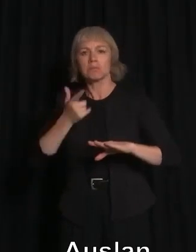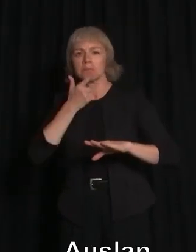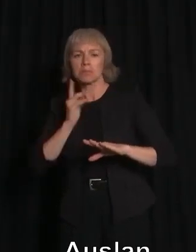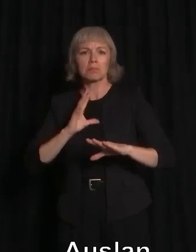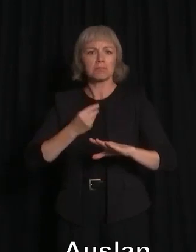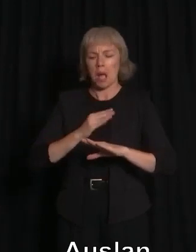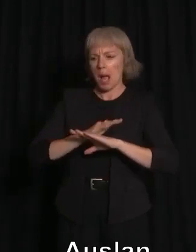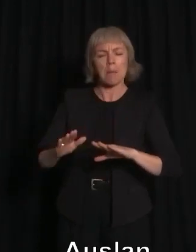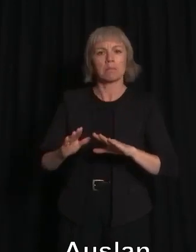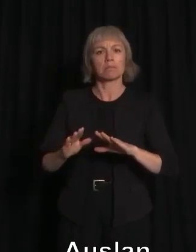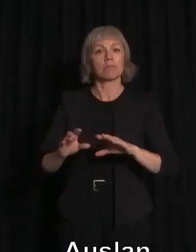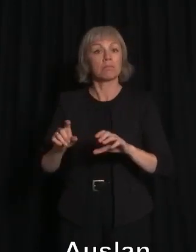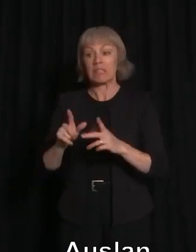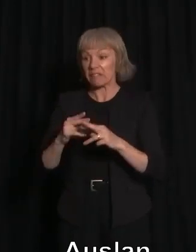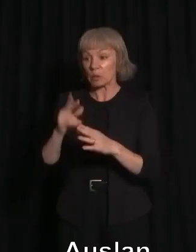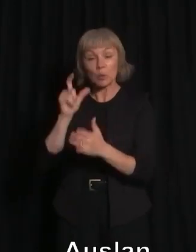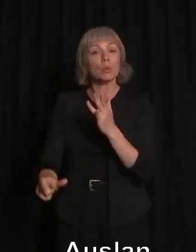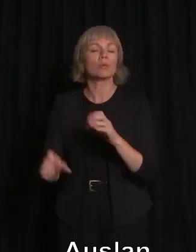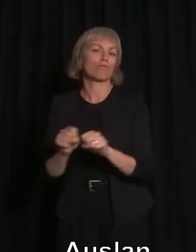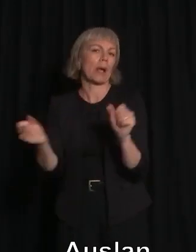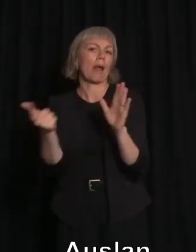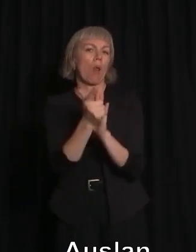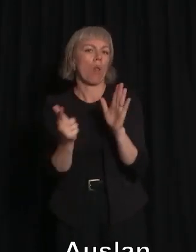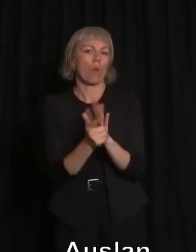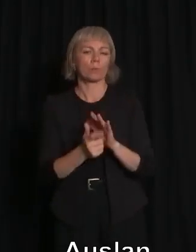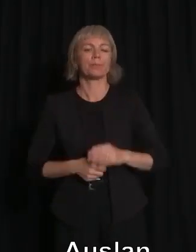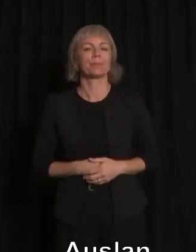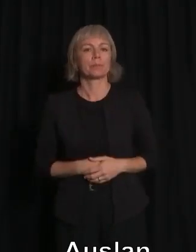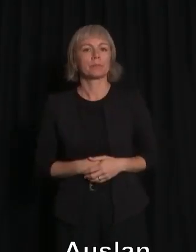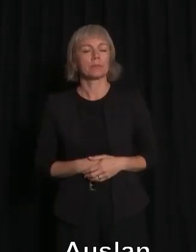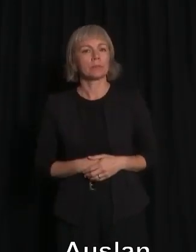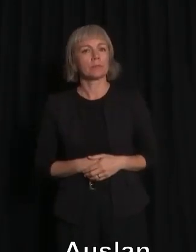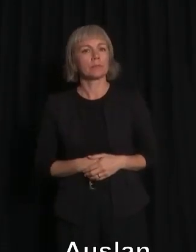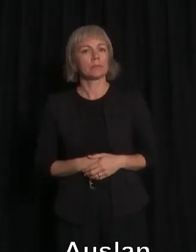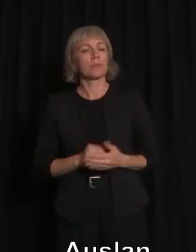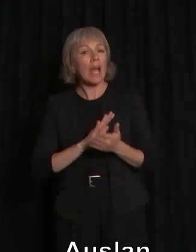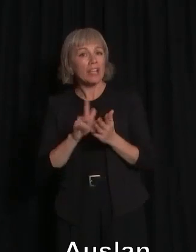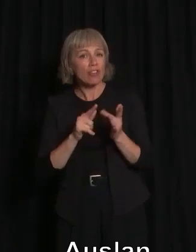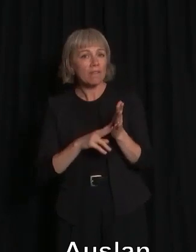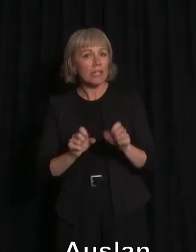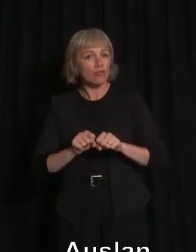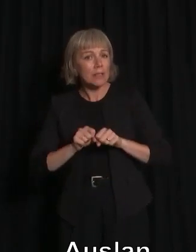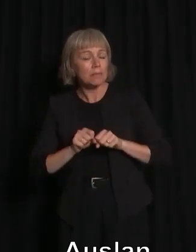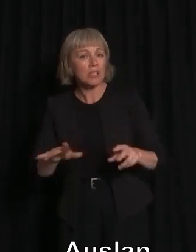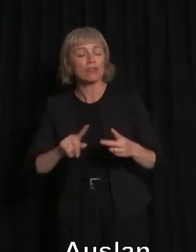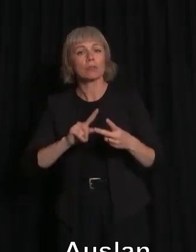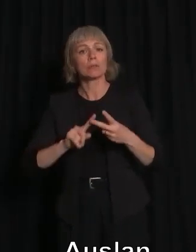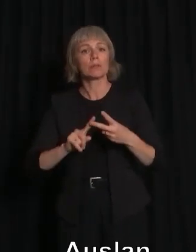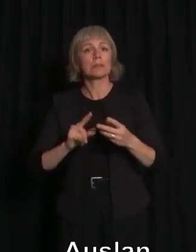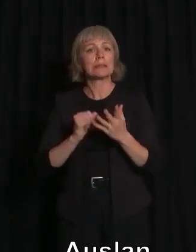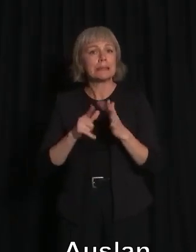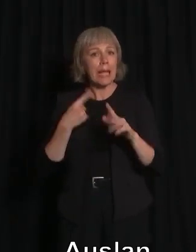Criminal laws on abortion, sex work, and HIV transmission and non-disclosure have